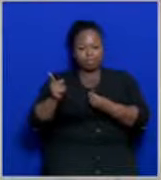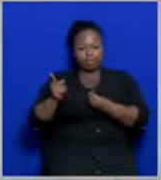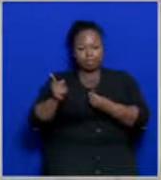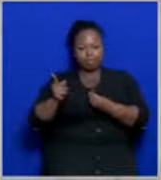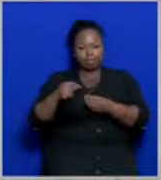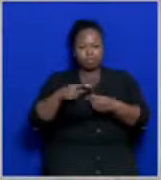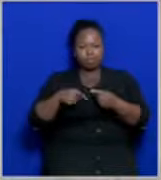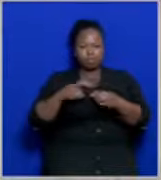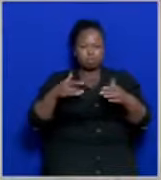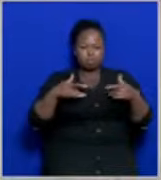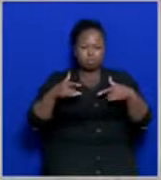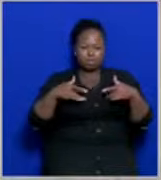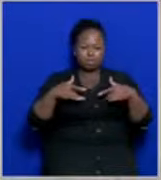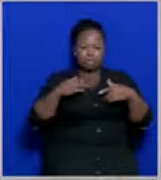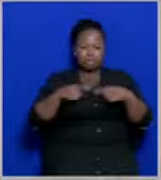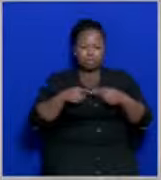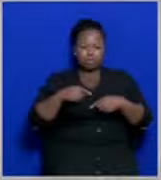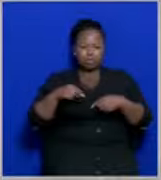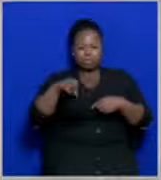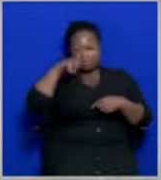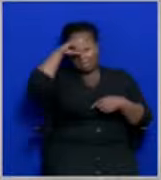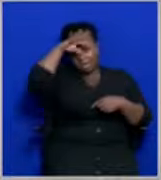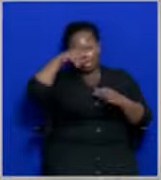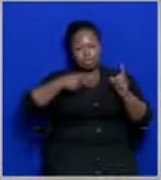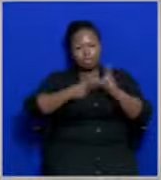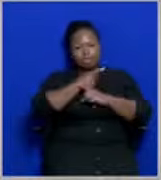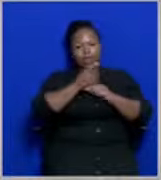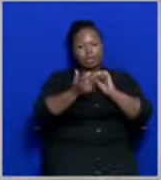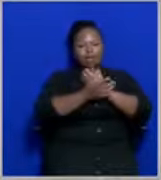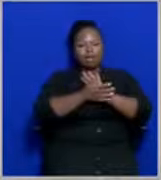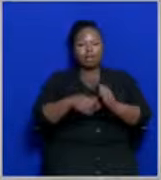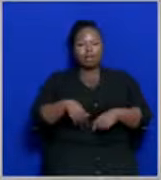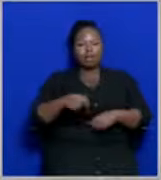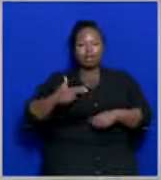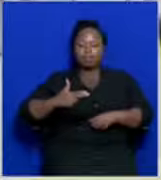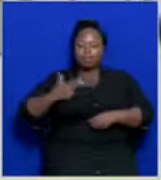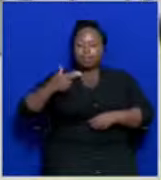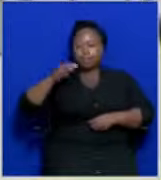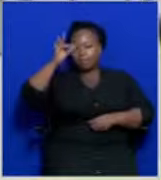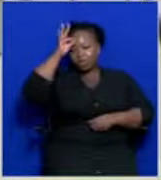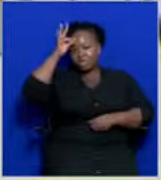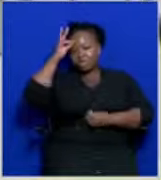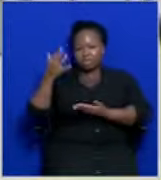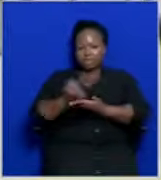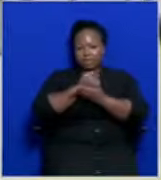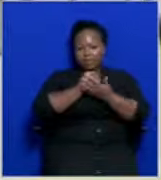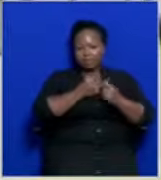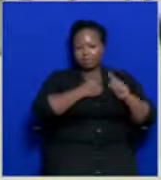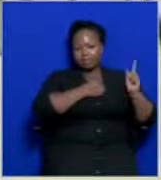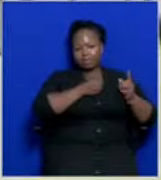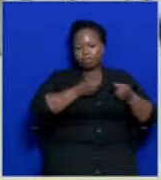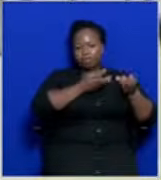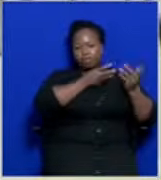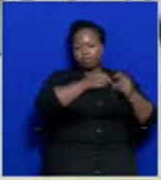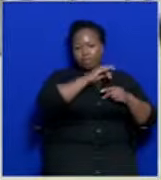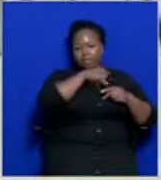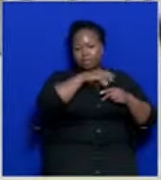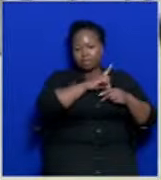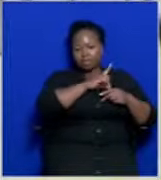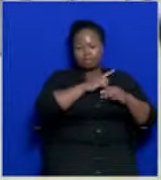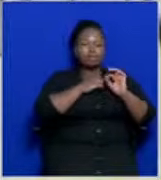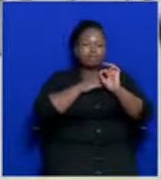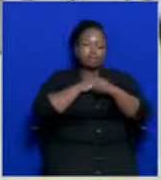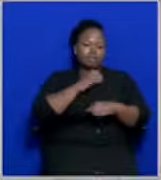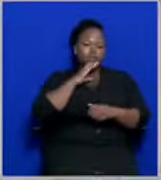regarding zamazamas and seizure of firearms of EMPD officers. Yes, I confirm that. And on the